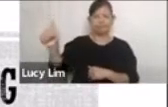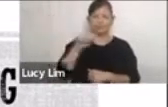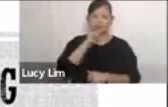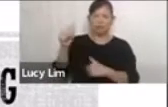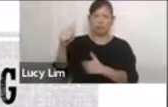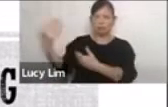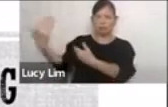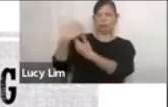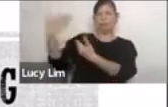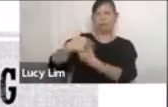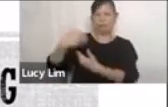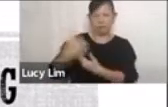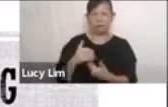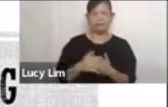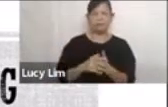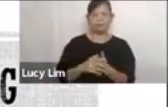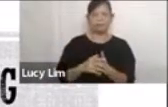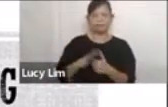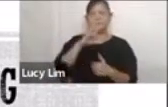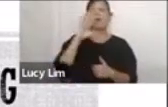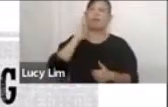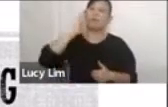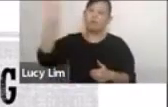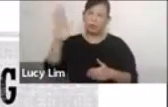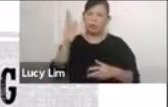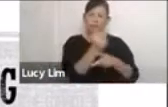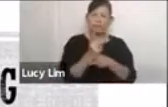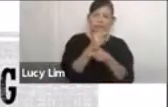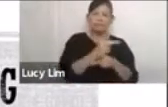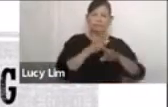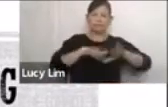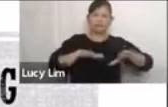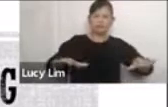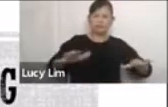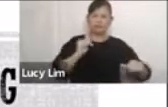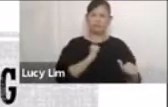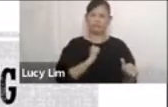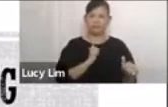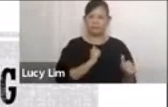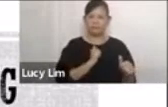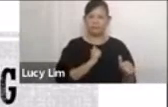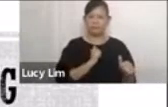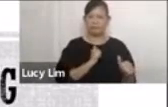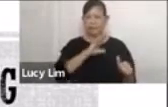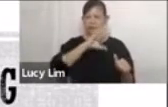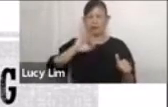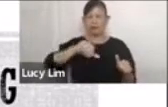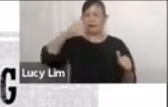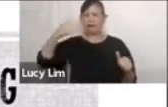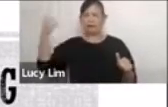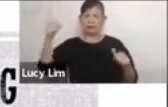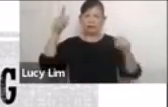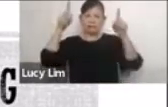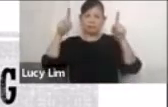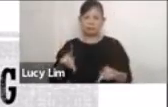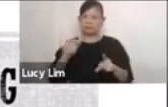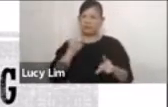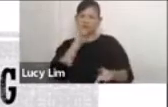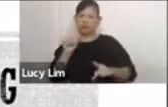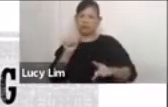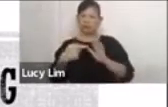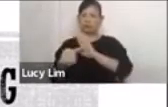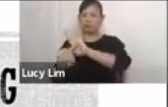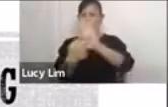would take care of the children themselves, and any other person should not be showing concern for them. A